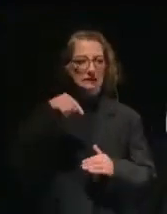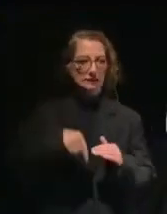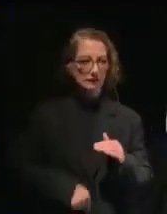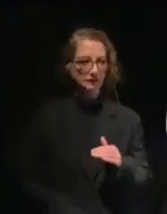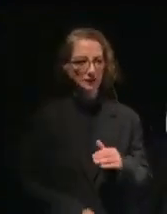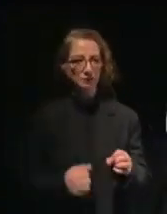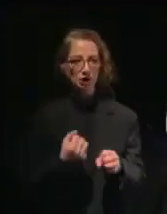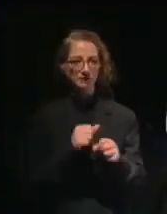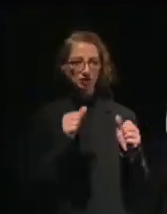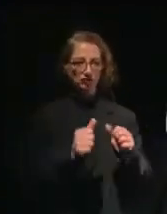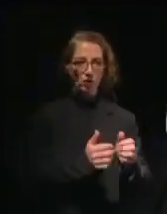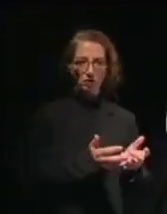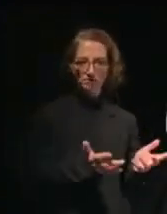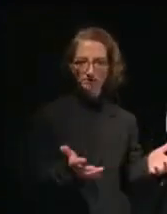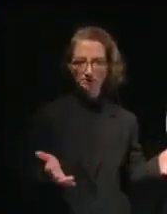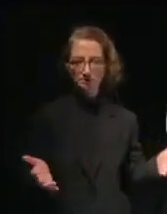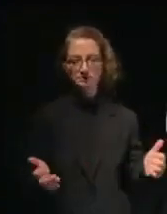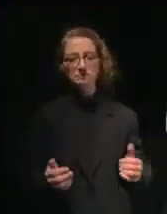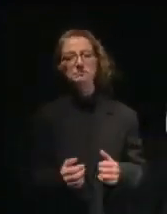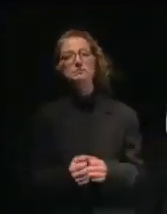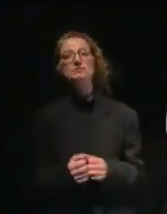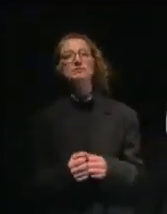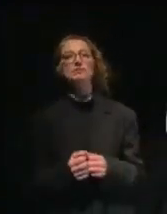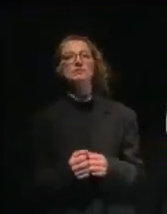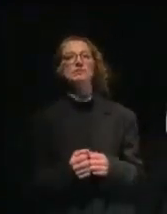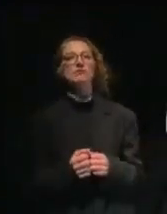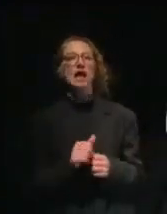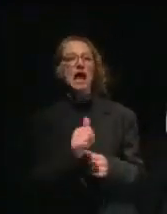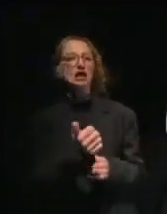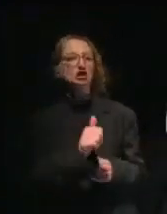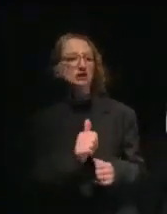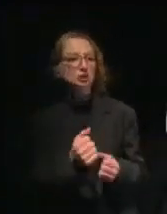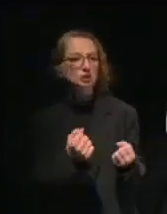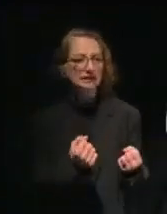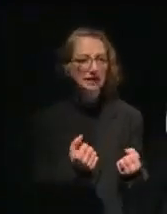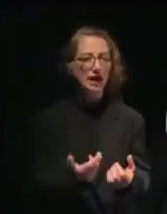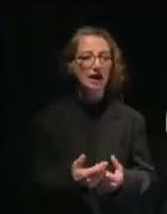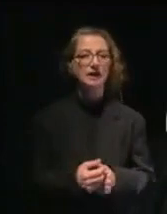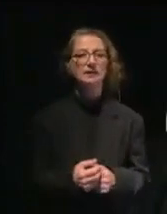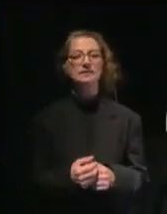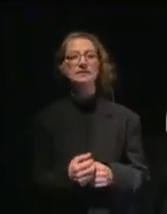perspectives, how people work in the independent performing arts.